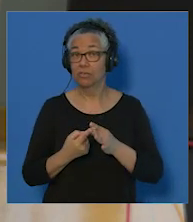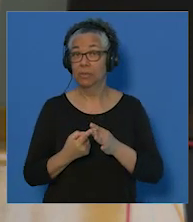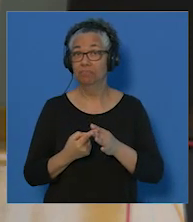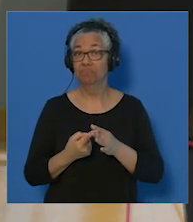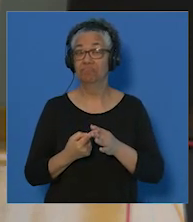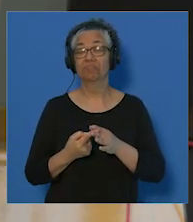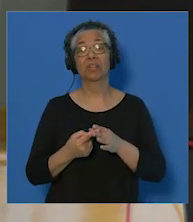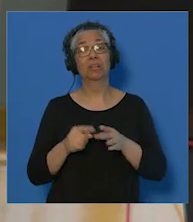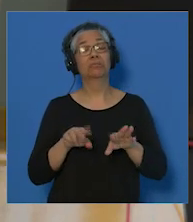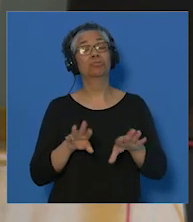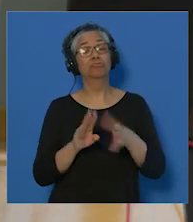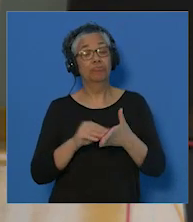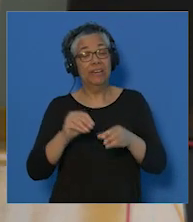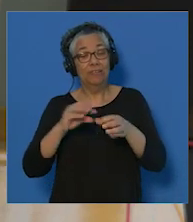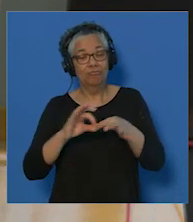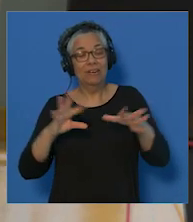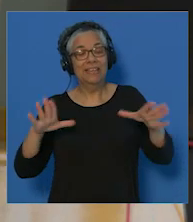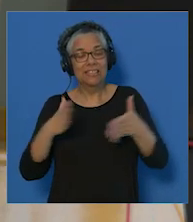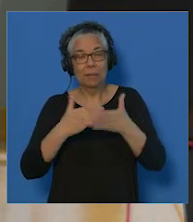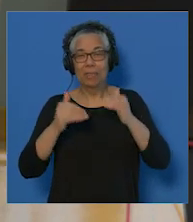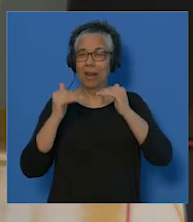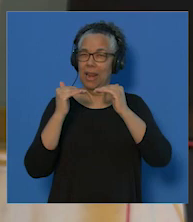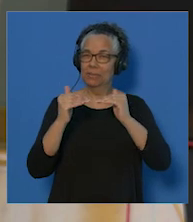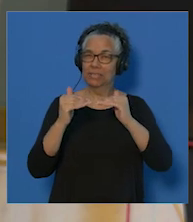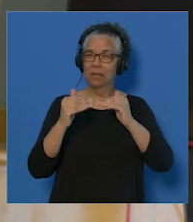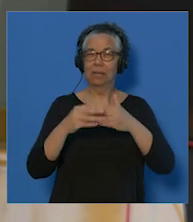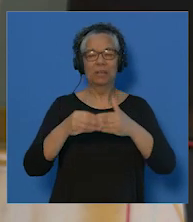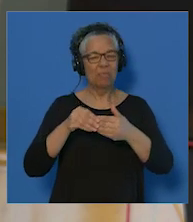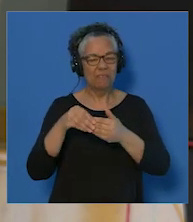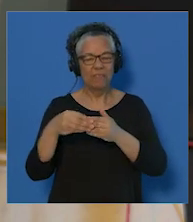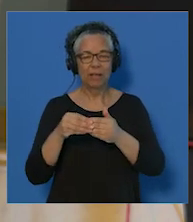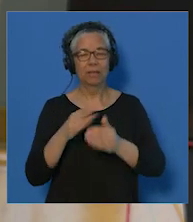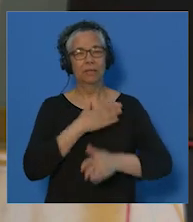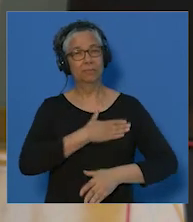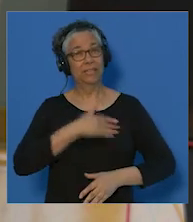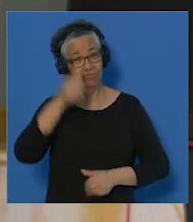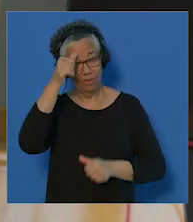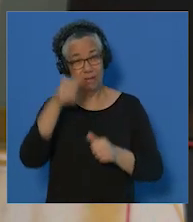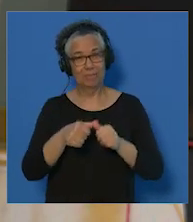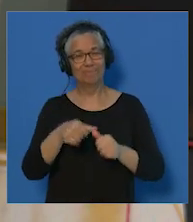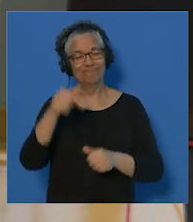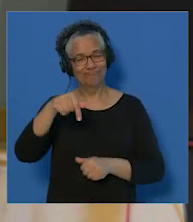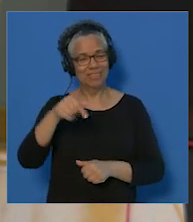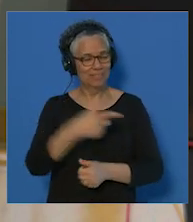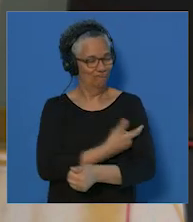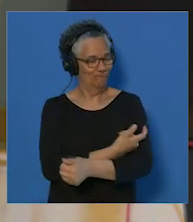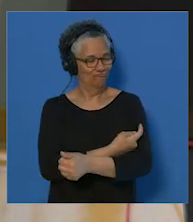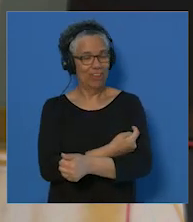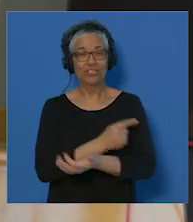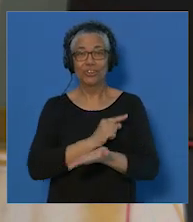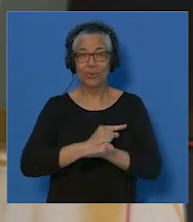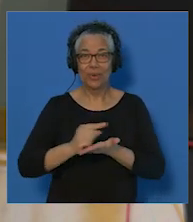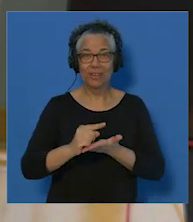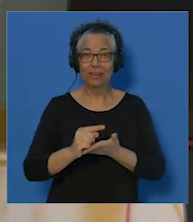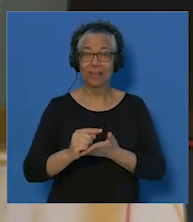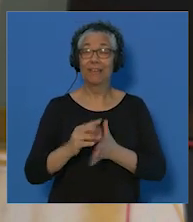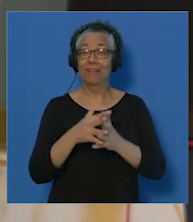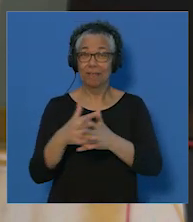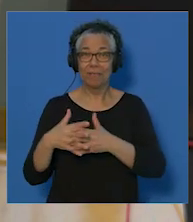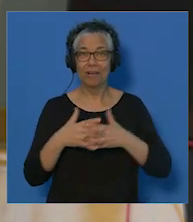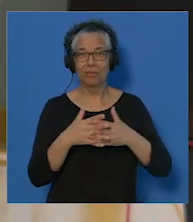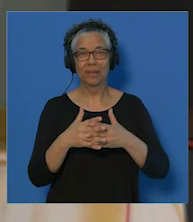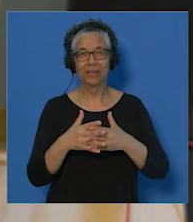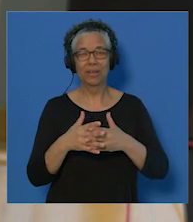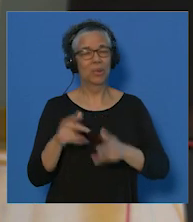movement limitations, I would like to remind the public that this is actually vaccination week in the Americas. And unfortunately, we do not yet have